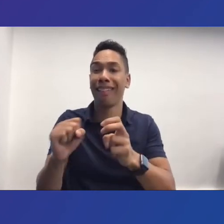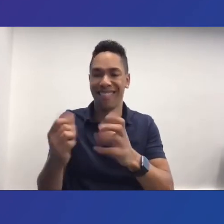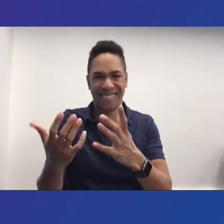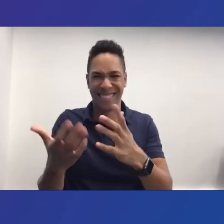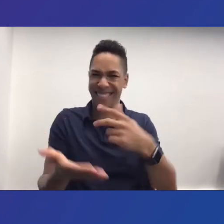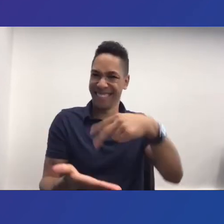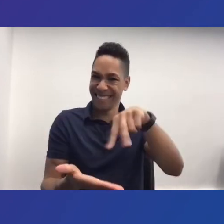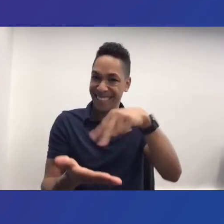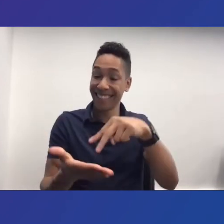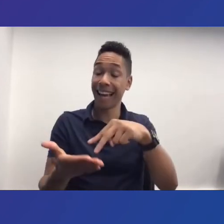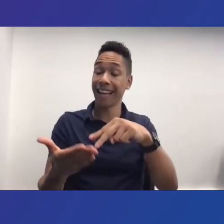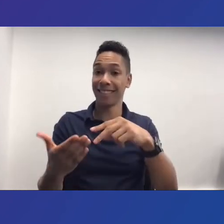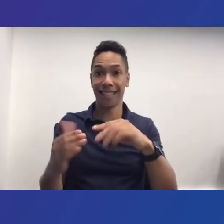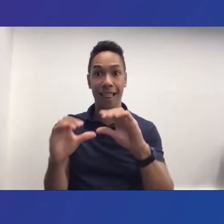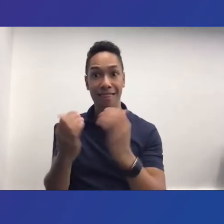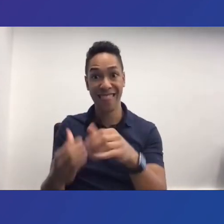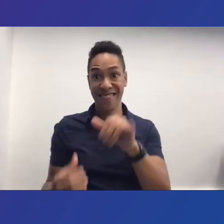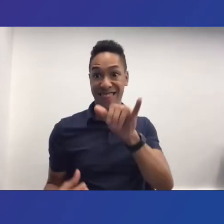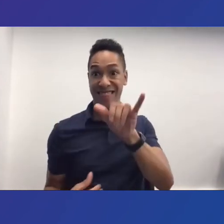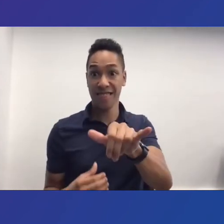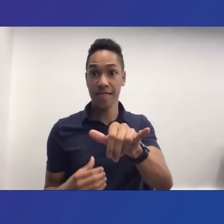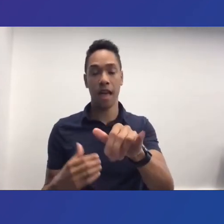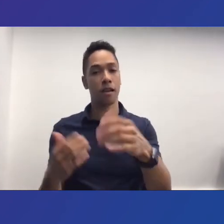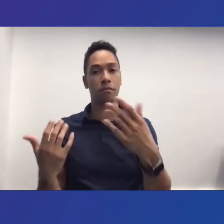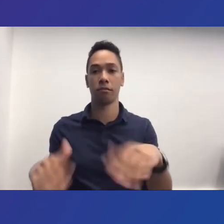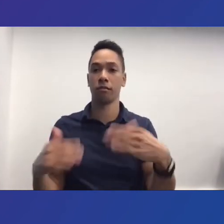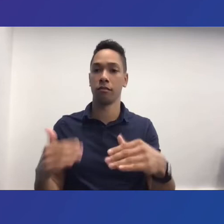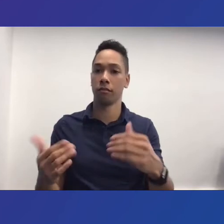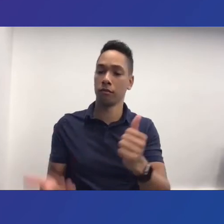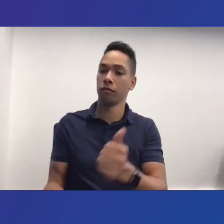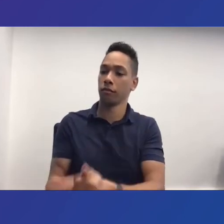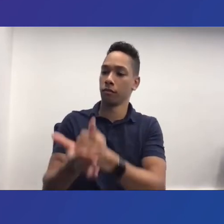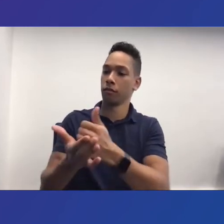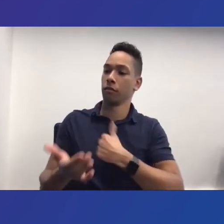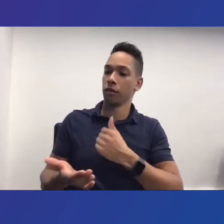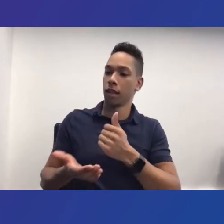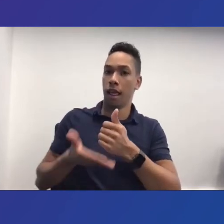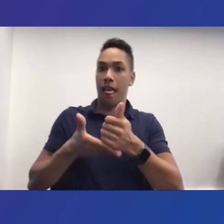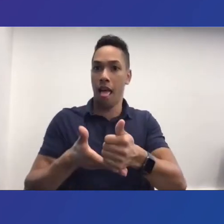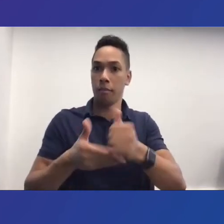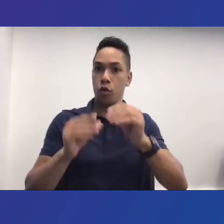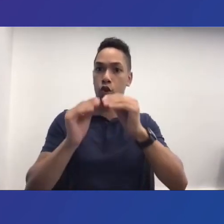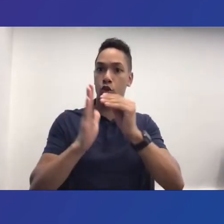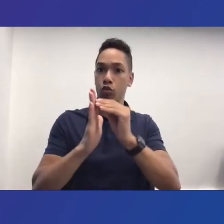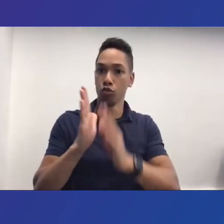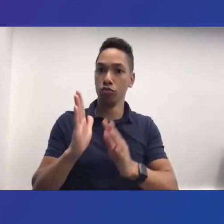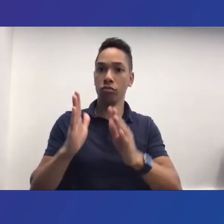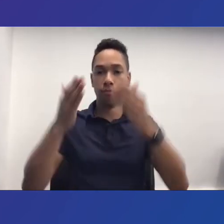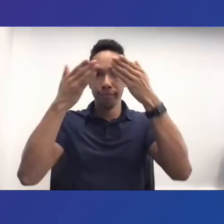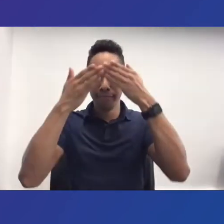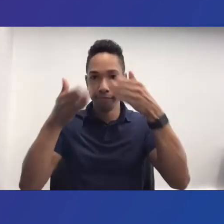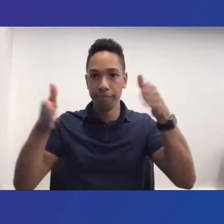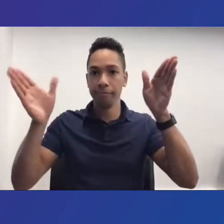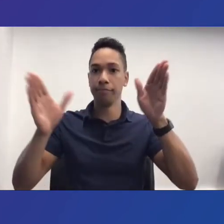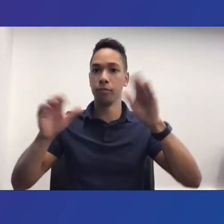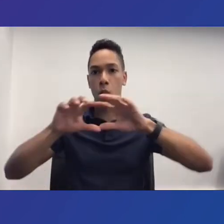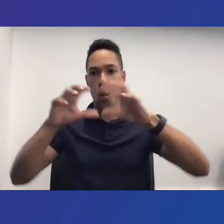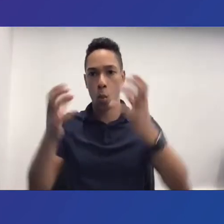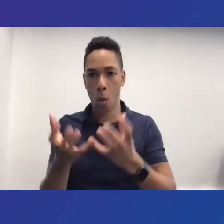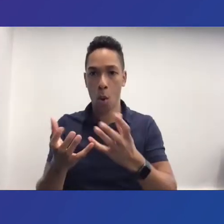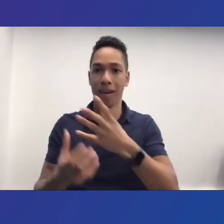in those classes for me serves as a portal for widening my students' understanding of the world as well as their own cultural heritage. And